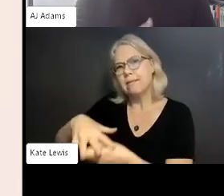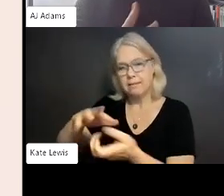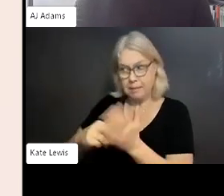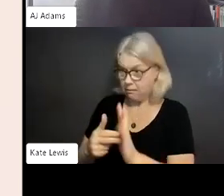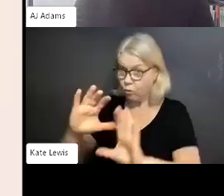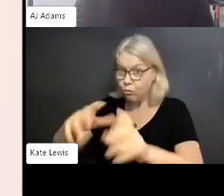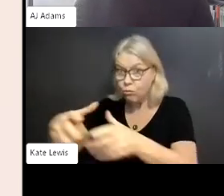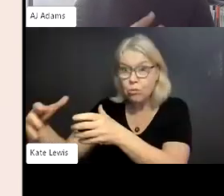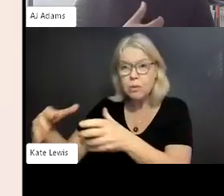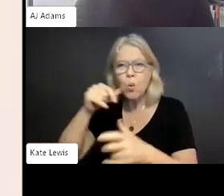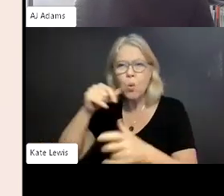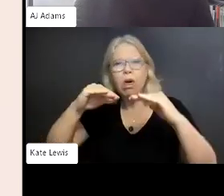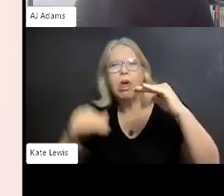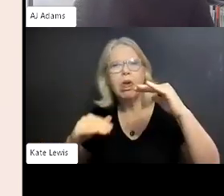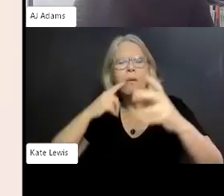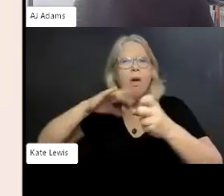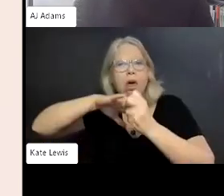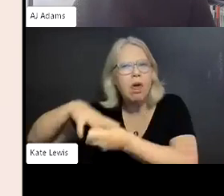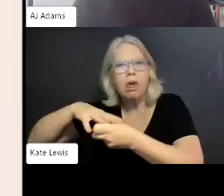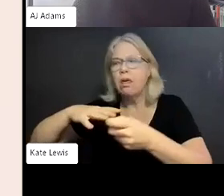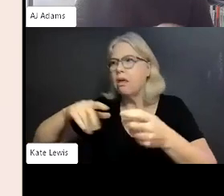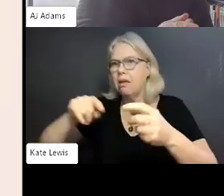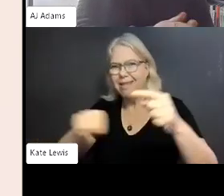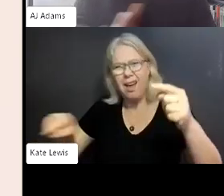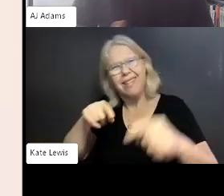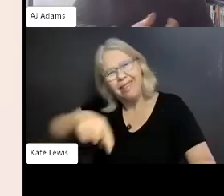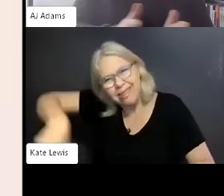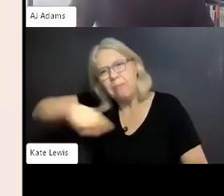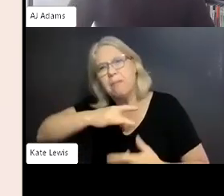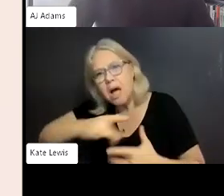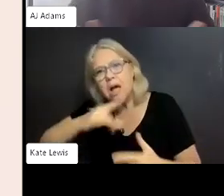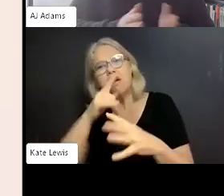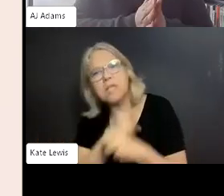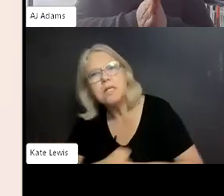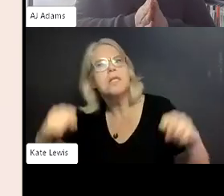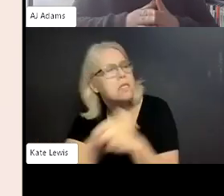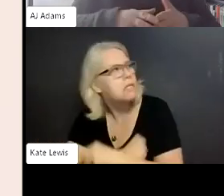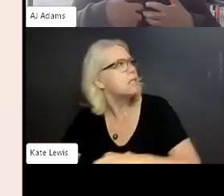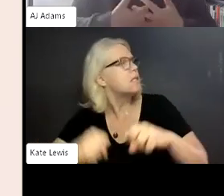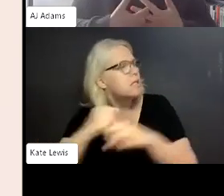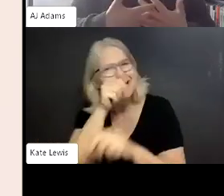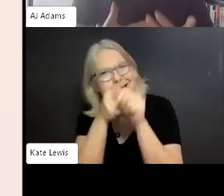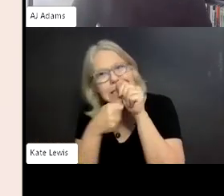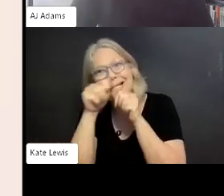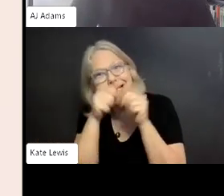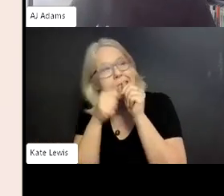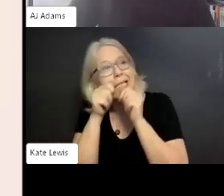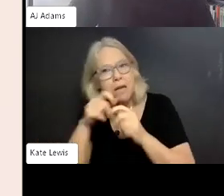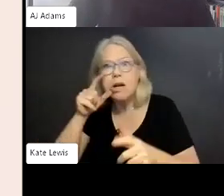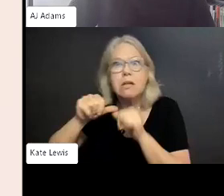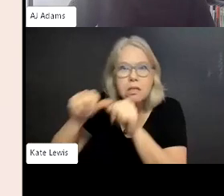groups or equity-seeking groups, whatever language you prefer, and it's over time, so chronic. So folks who